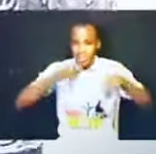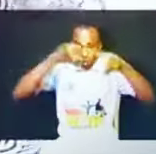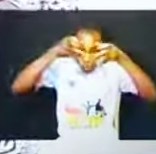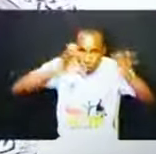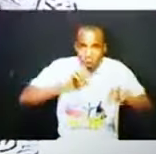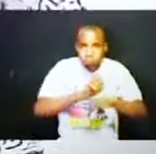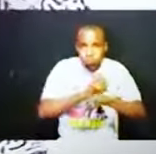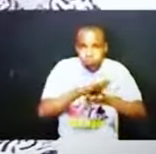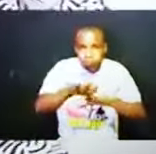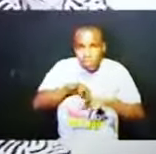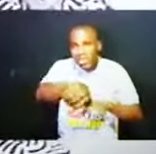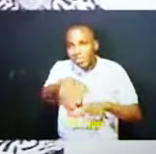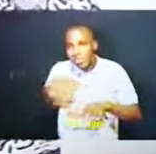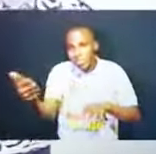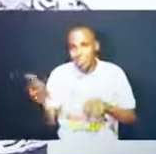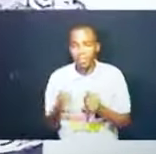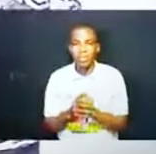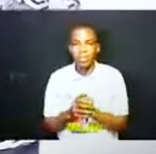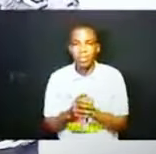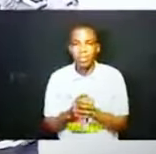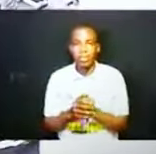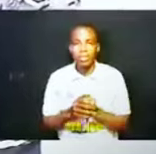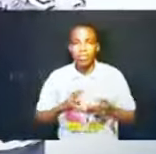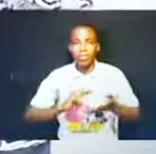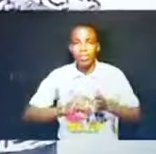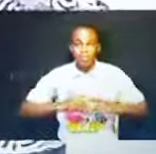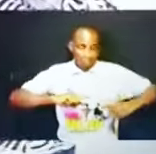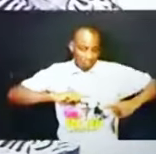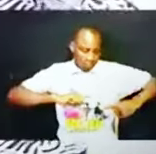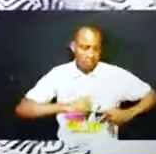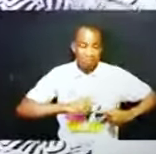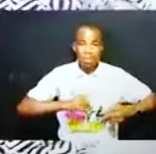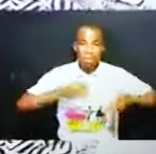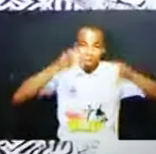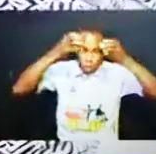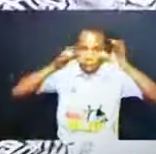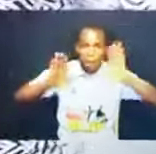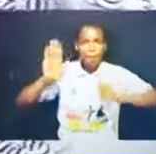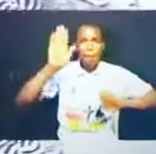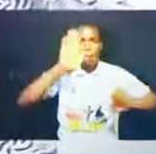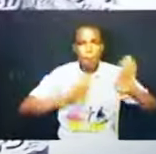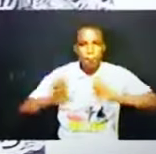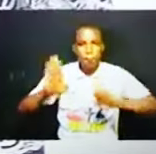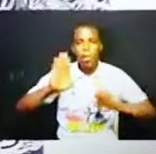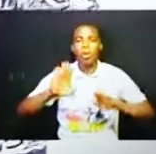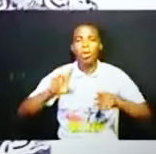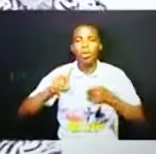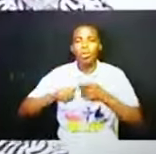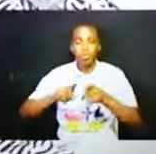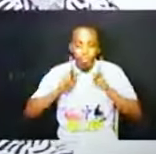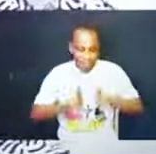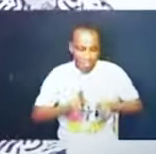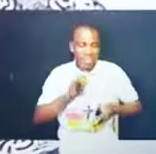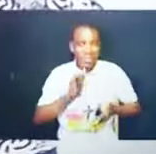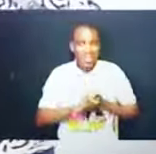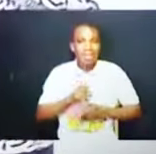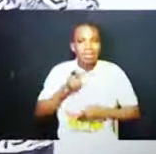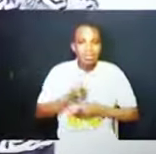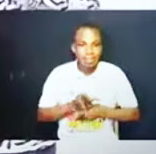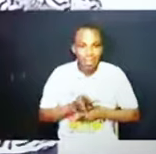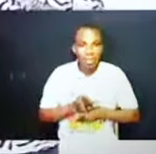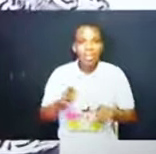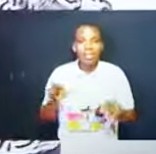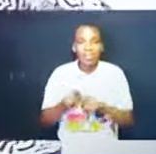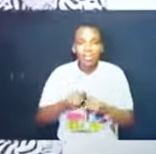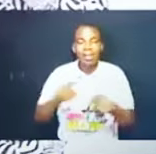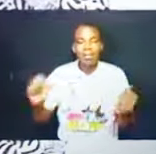ebe say afofro. So it causes trouble to the carrier. And the at your how ebre near osono. And it will defile many.